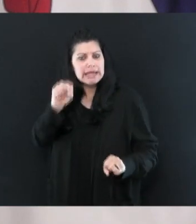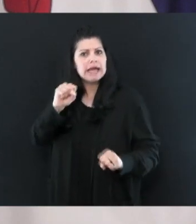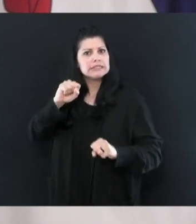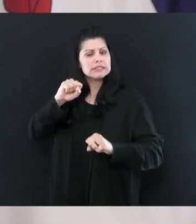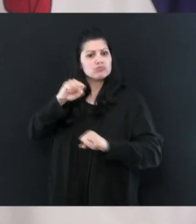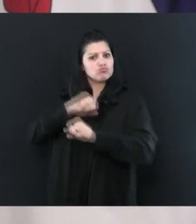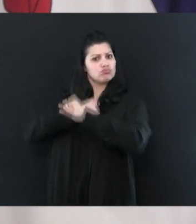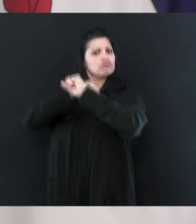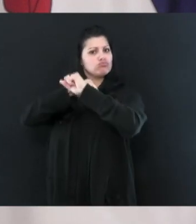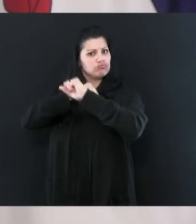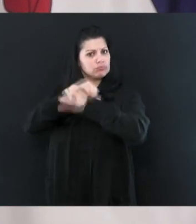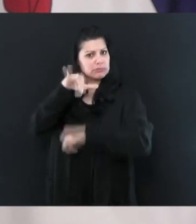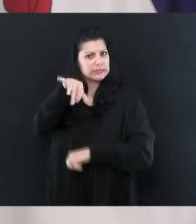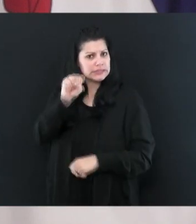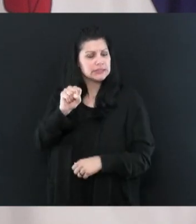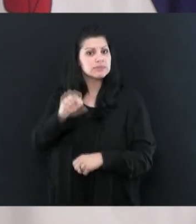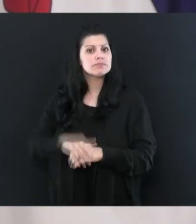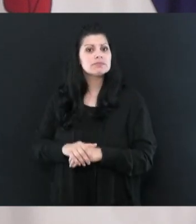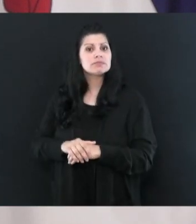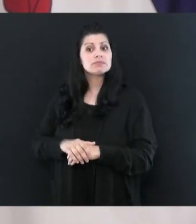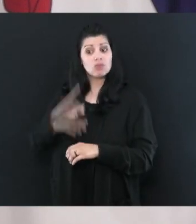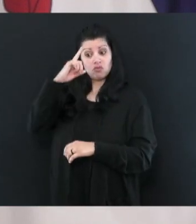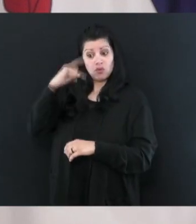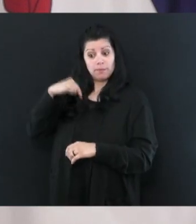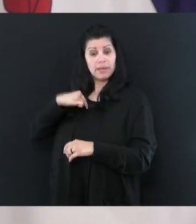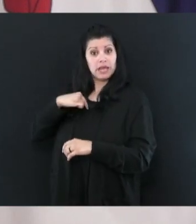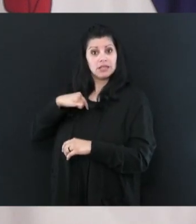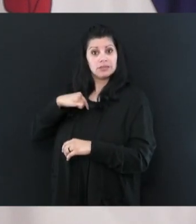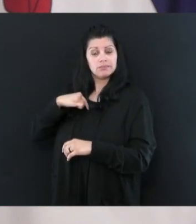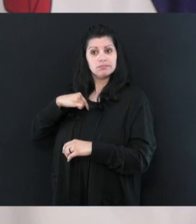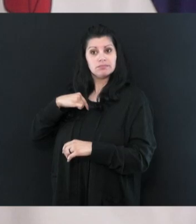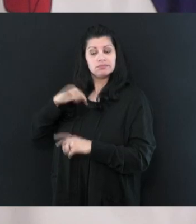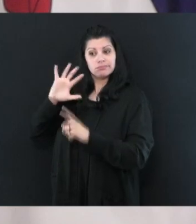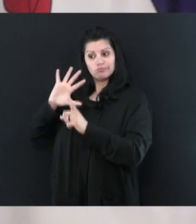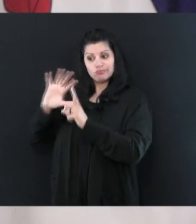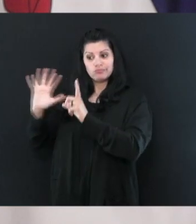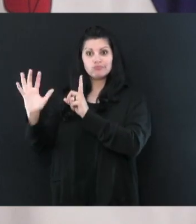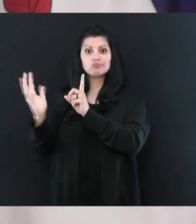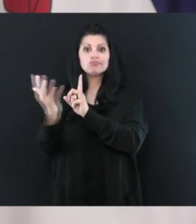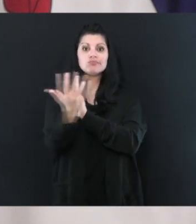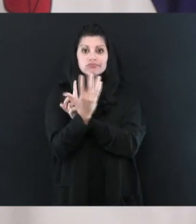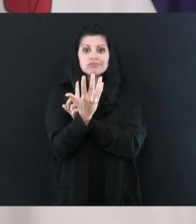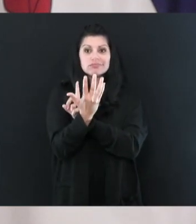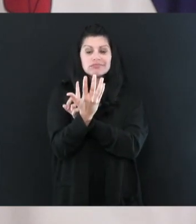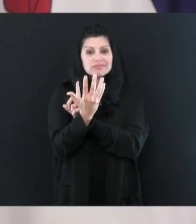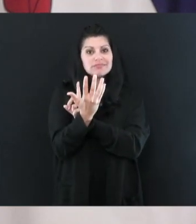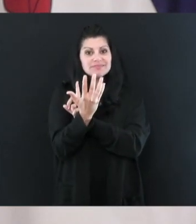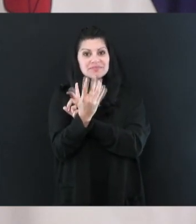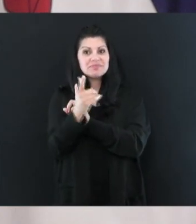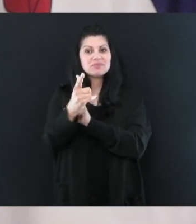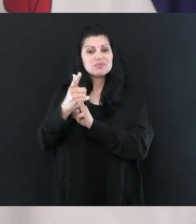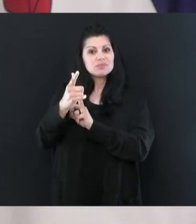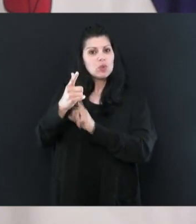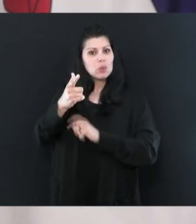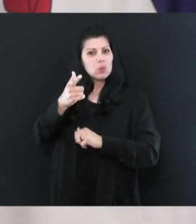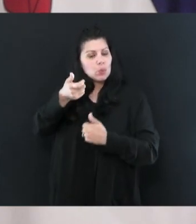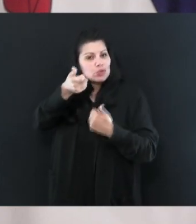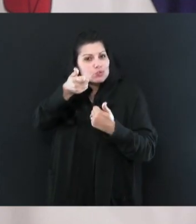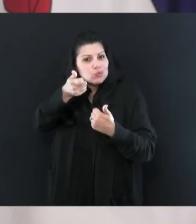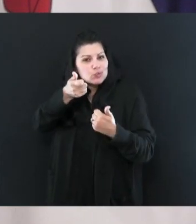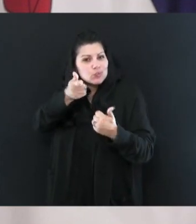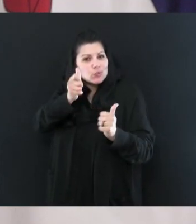if around me all the time, that we've tried as hard as we can to just